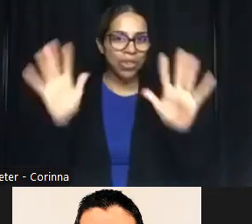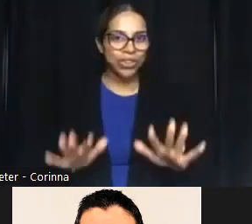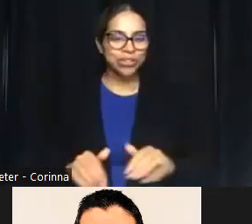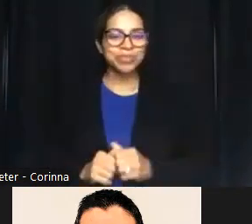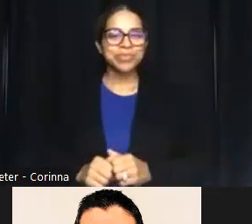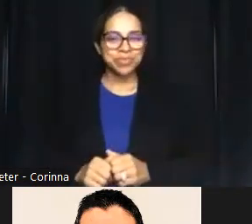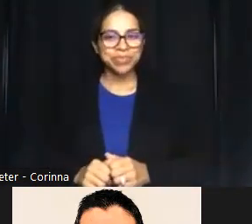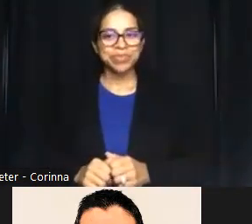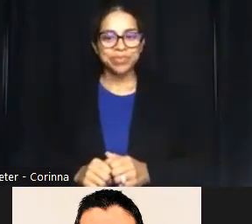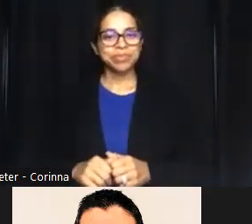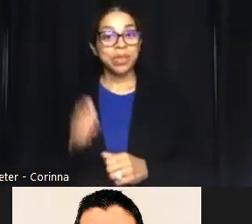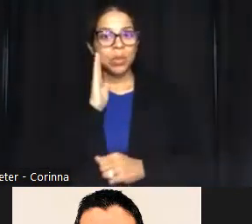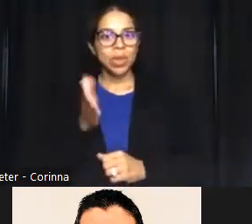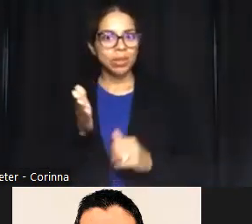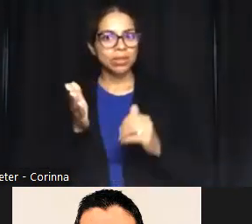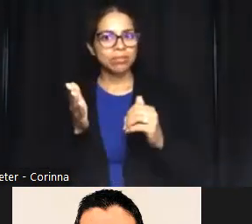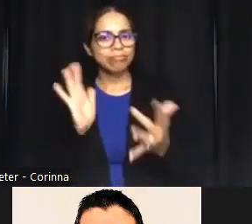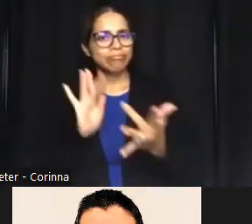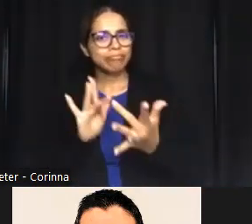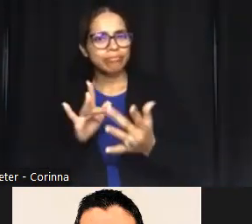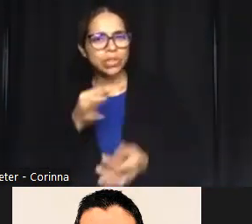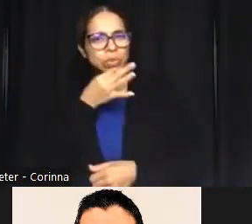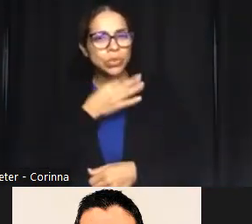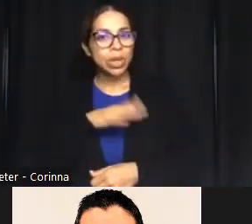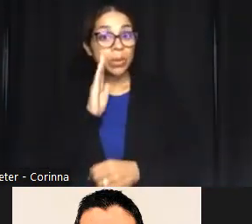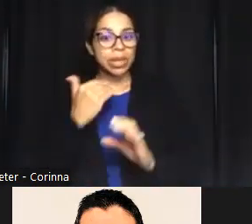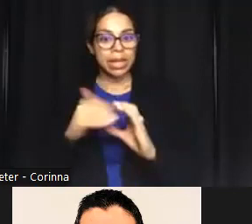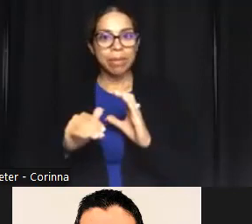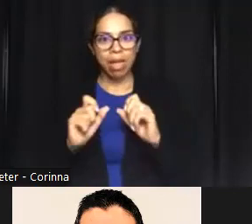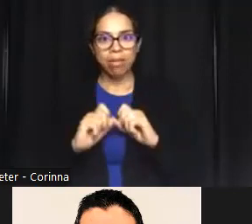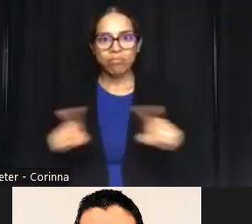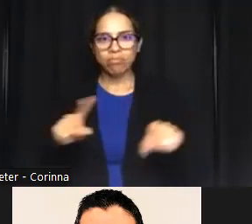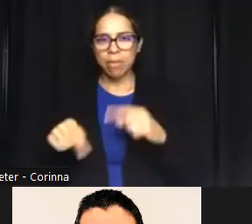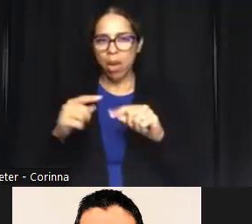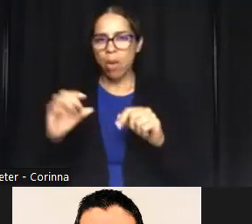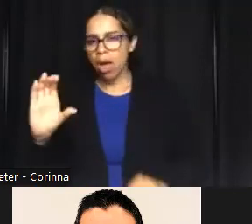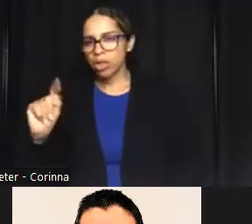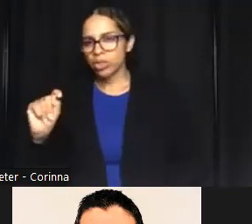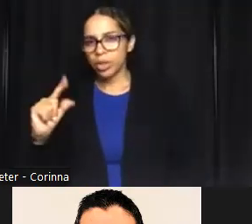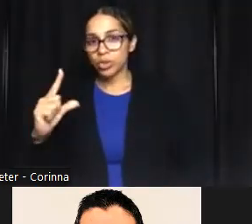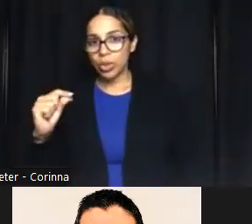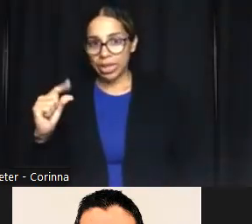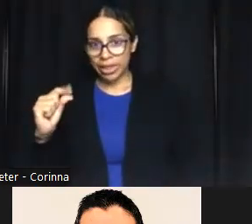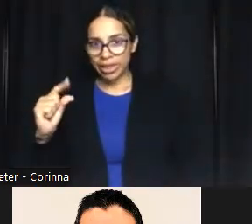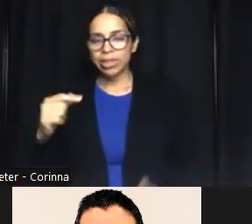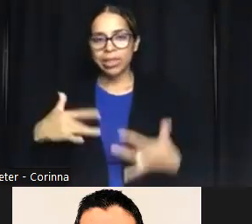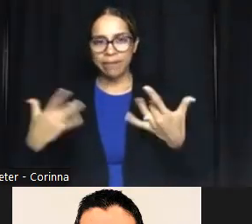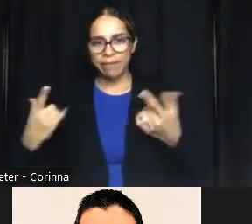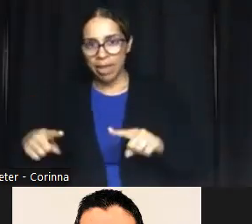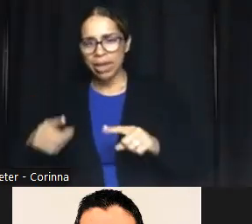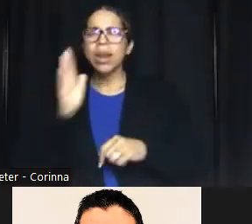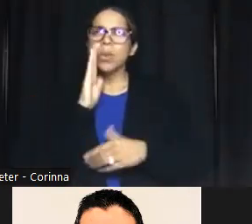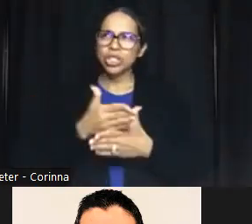So we'll talk soon. Look for emails. I'll send information out on that October 20th. And then I'll probably share the links again for